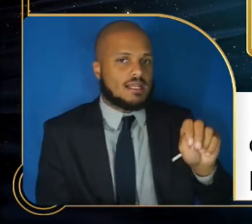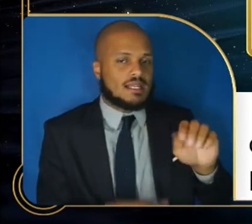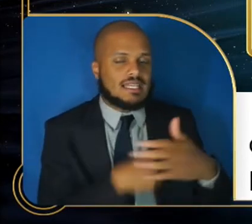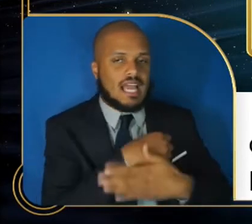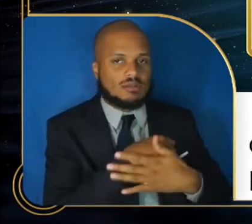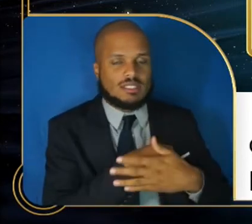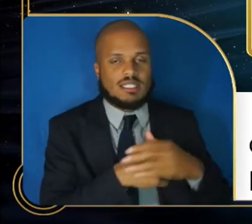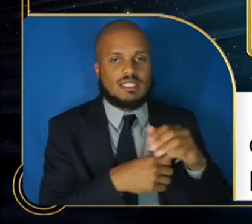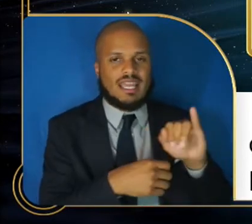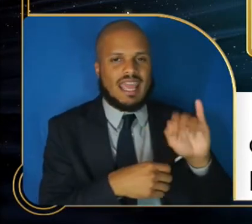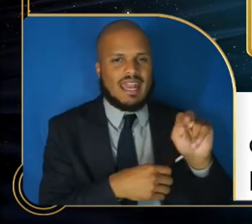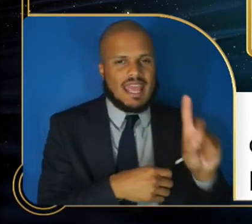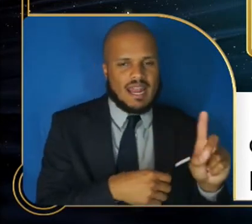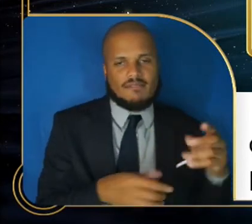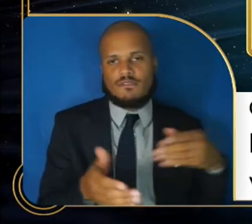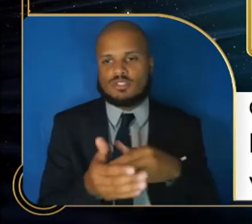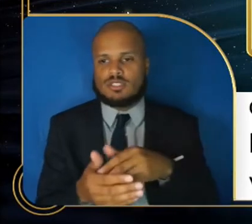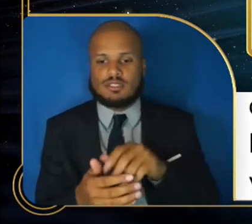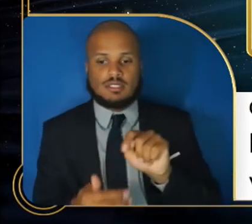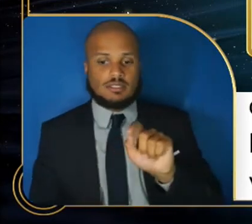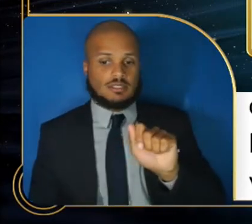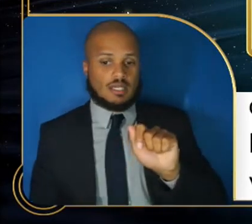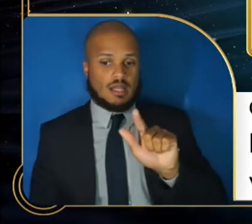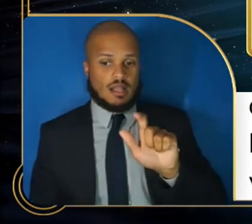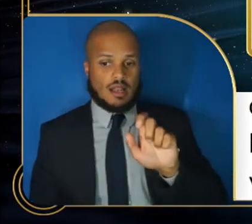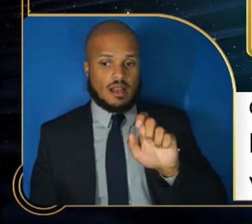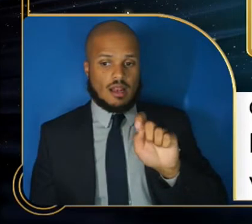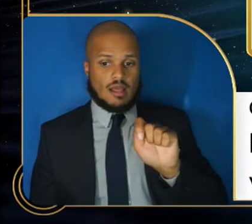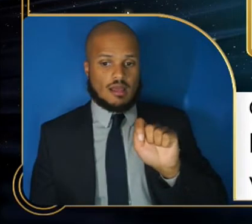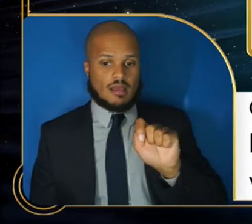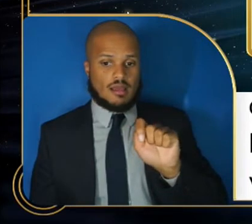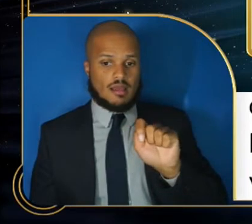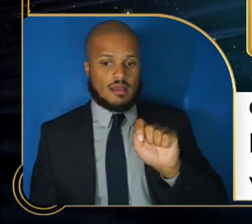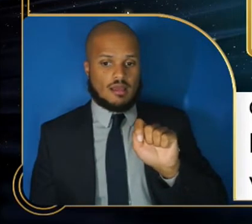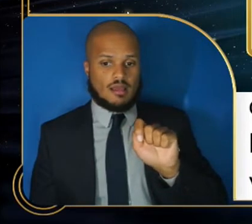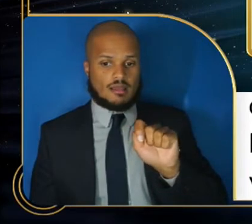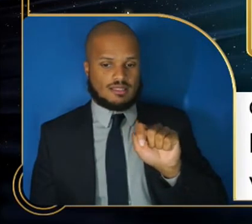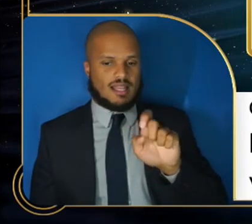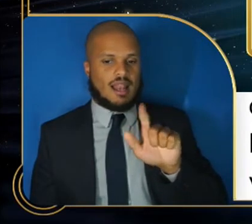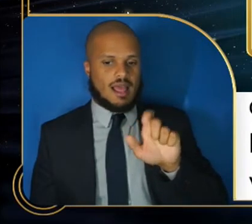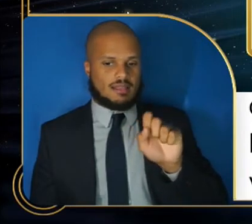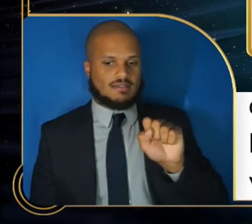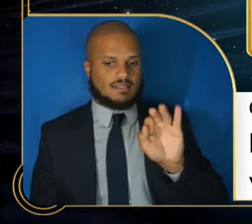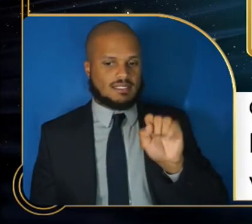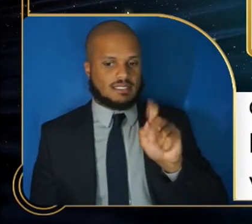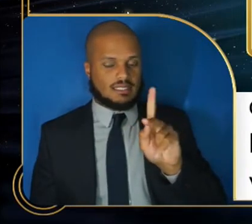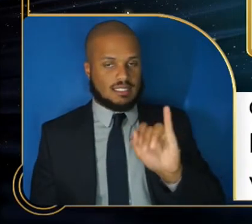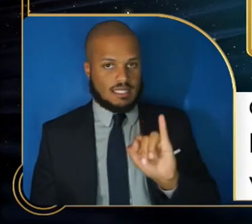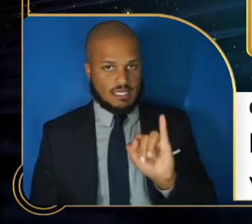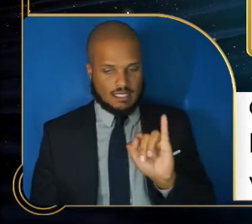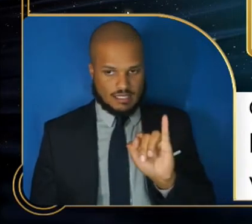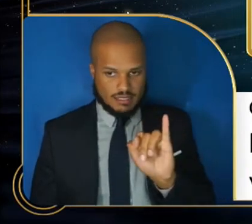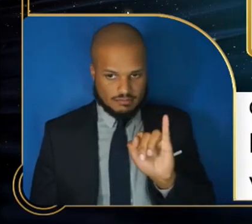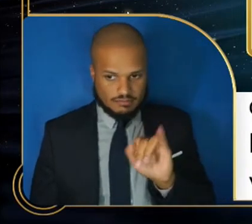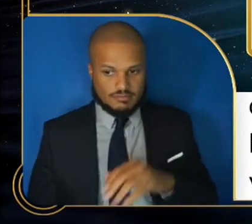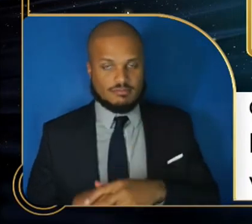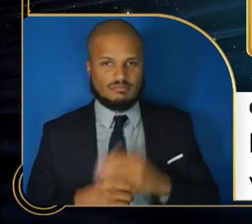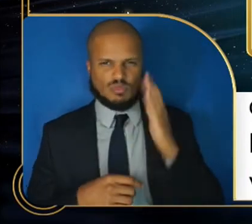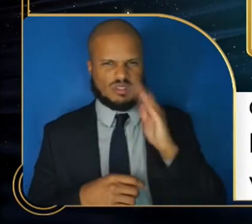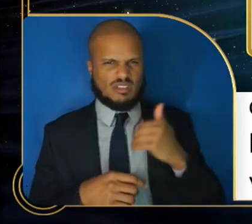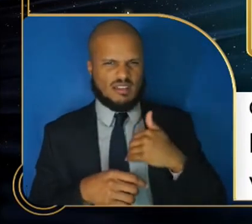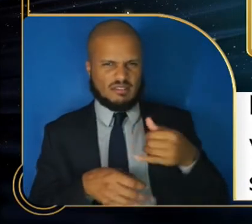versus Tlefsky, a dangerous Supreme Court case scheduled for oral argument in November that